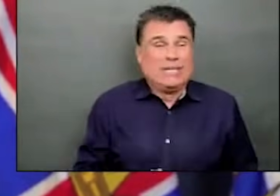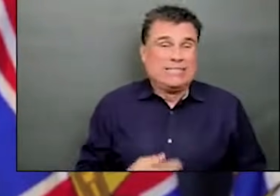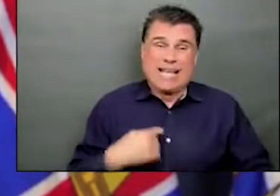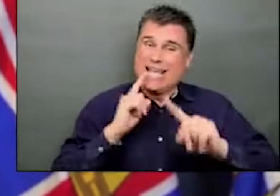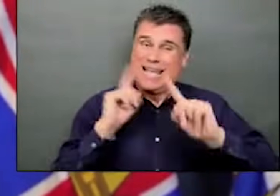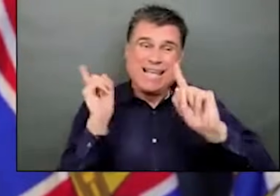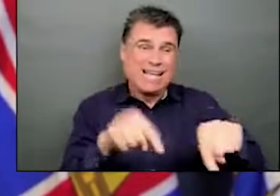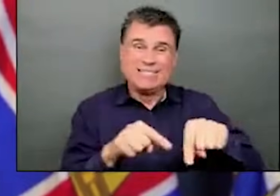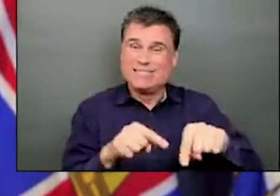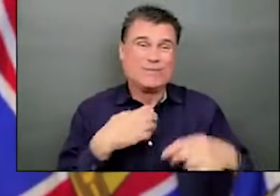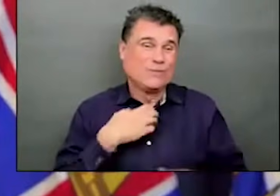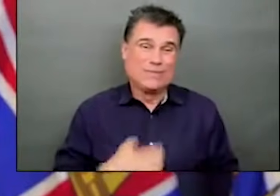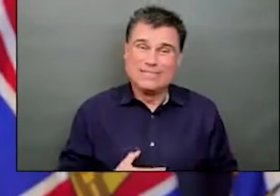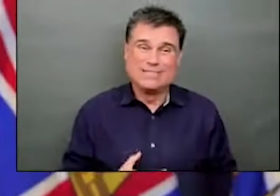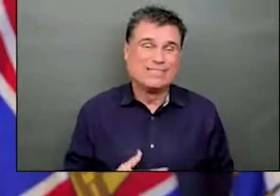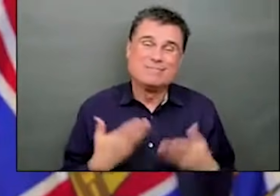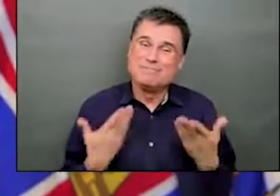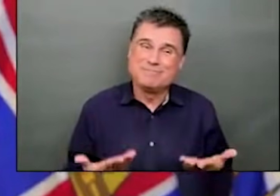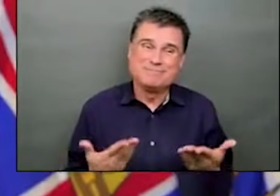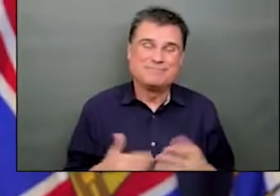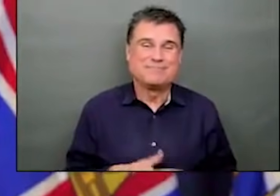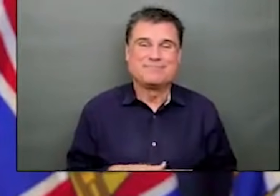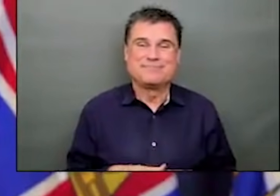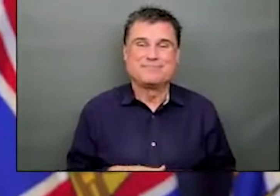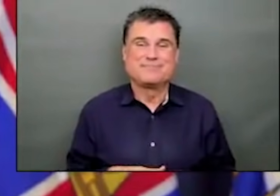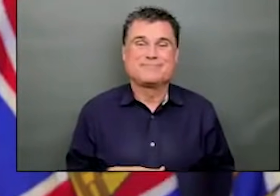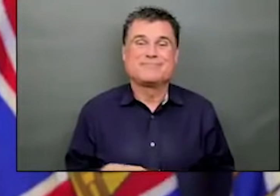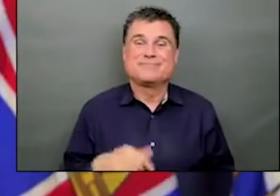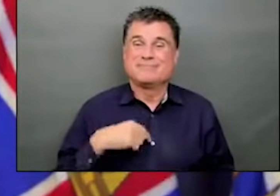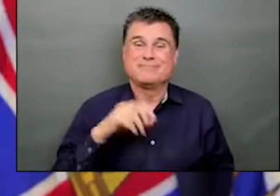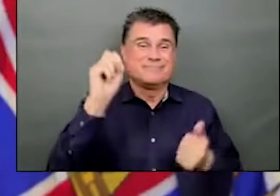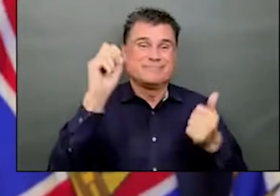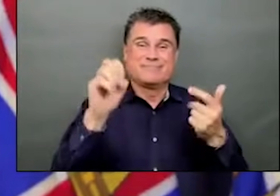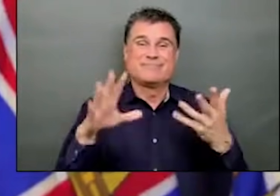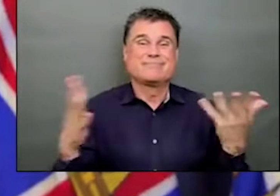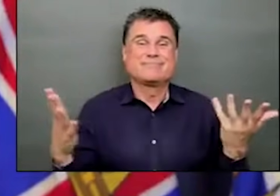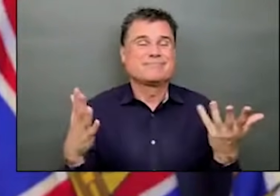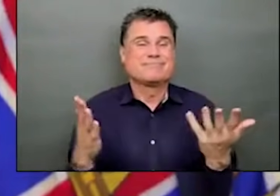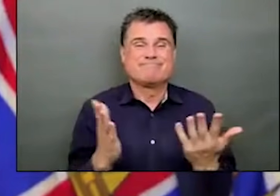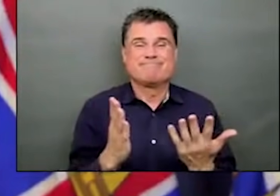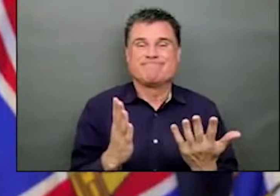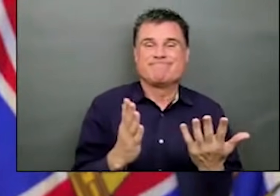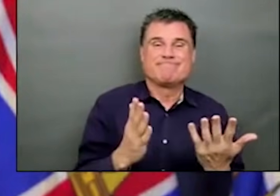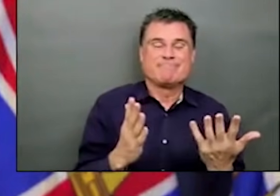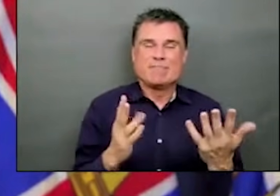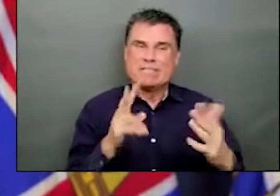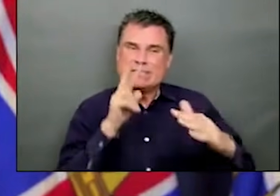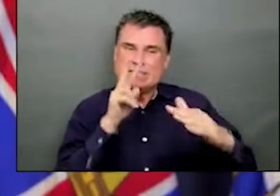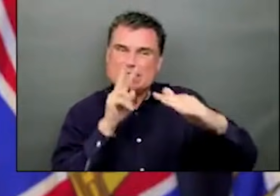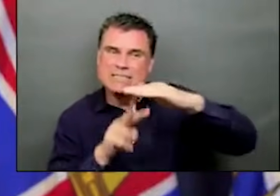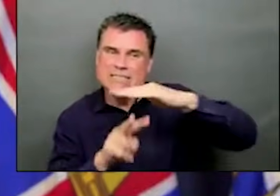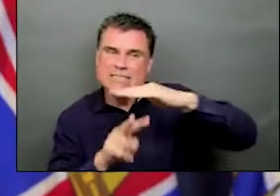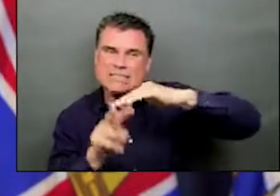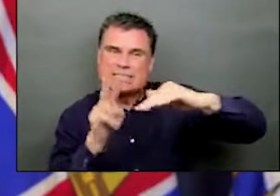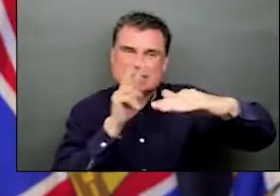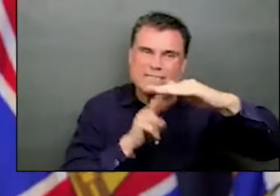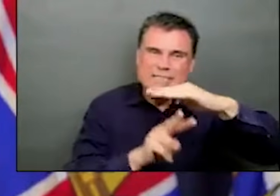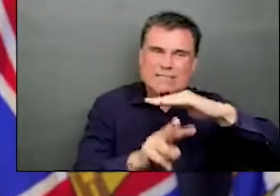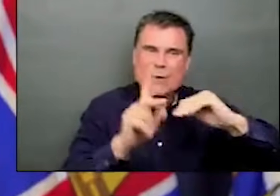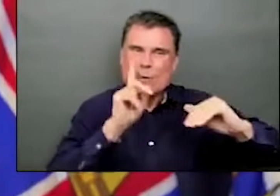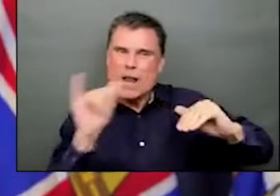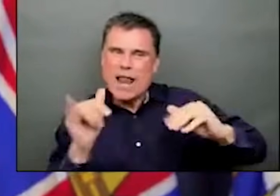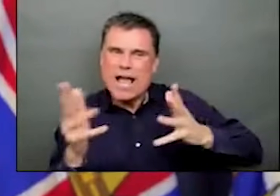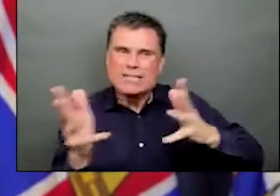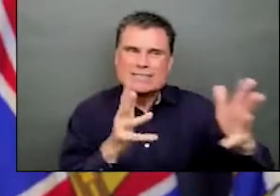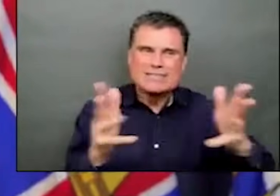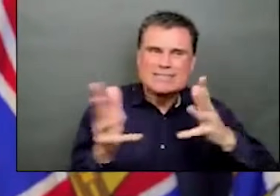Unfortunately, I can just give you a sense of what could happen. What I would like to see, of course, is